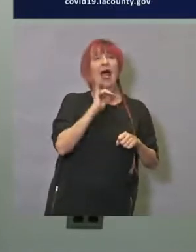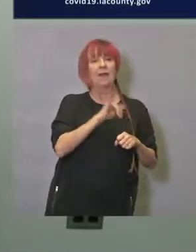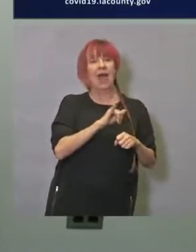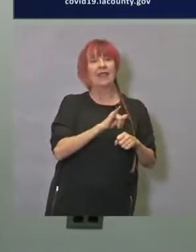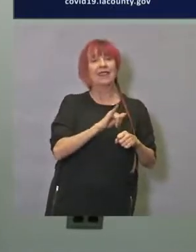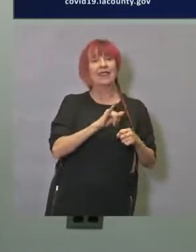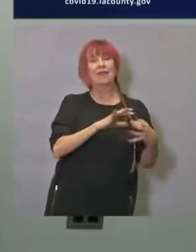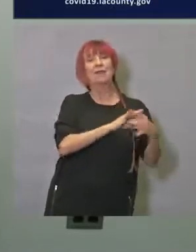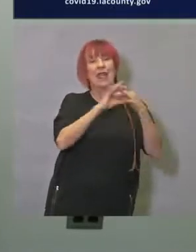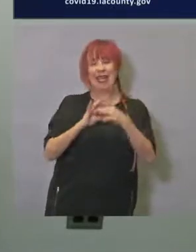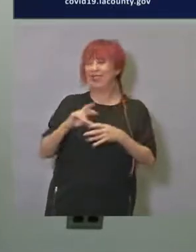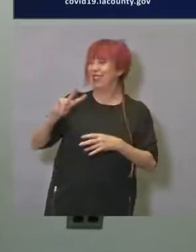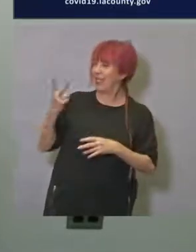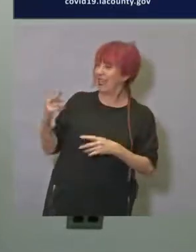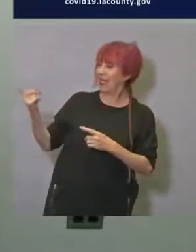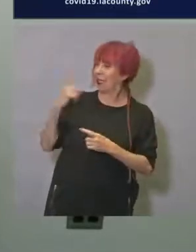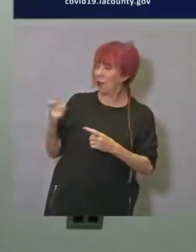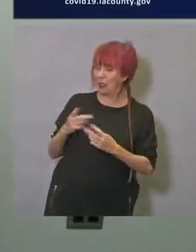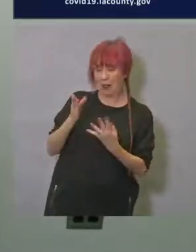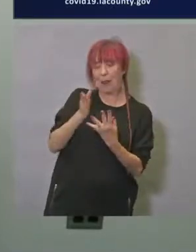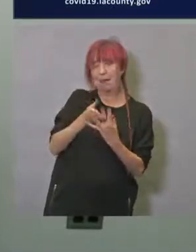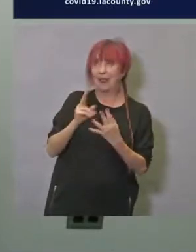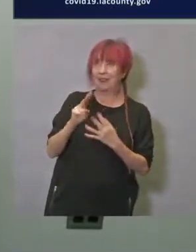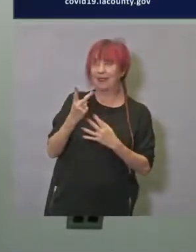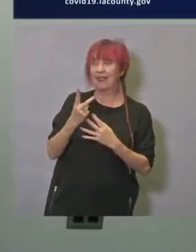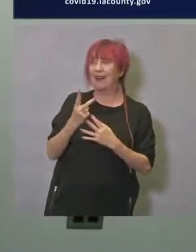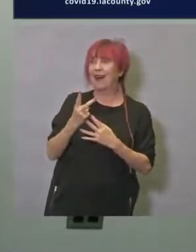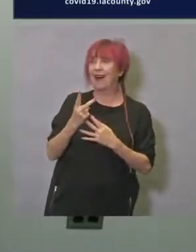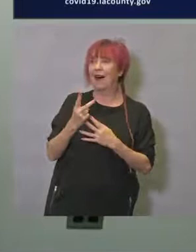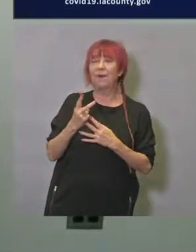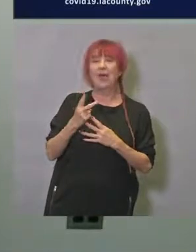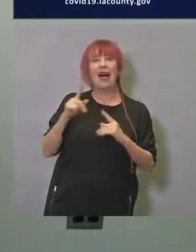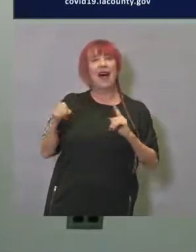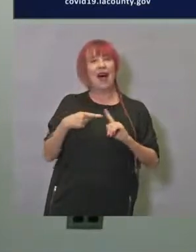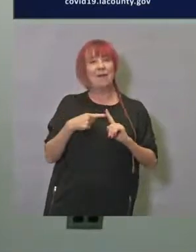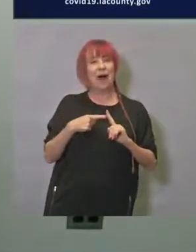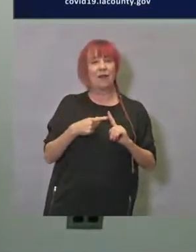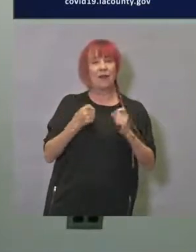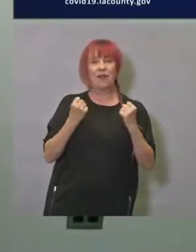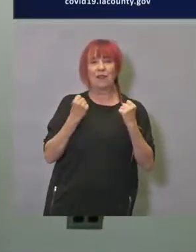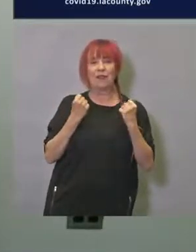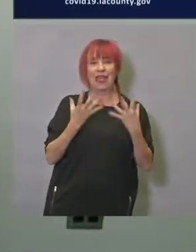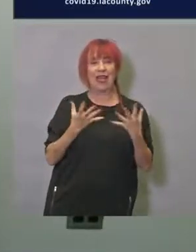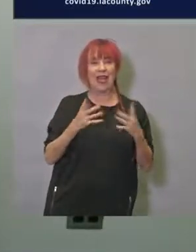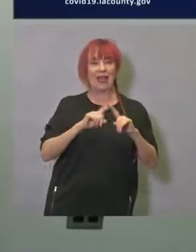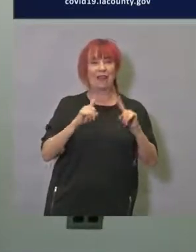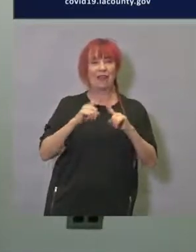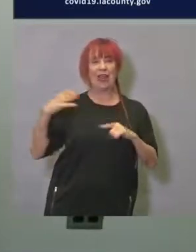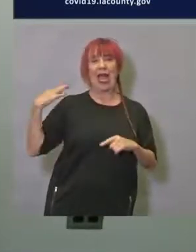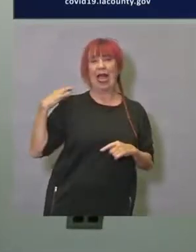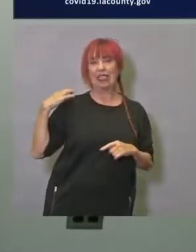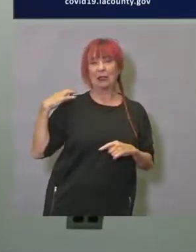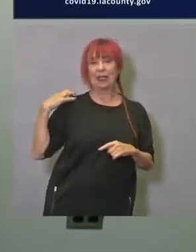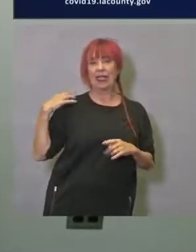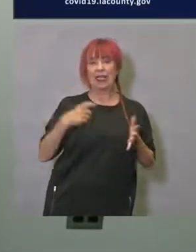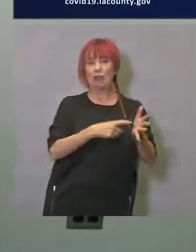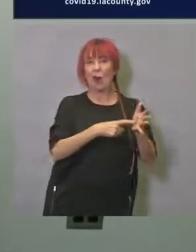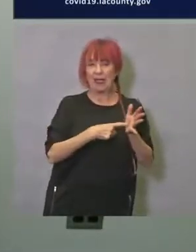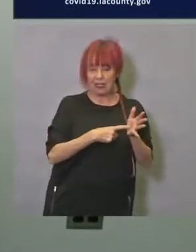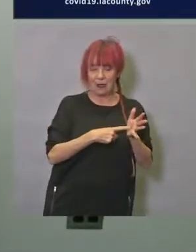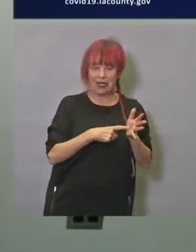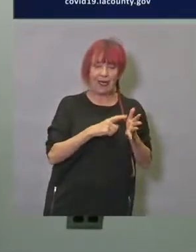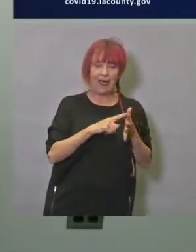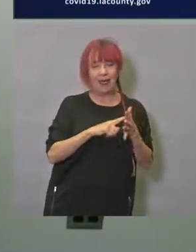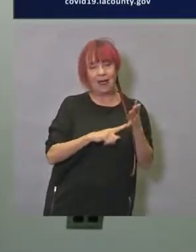to your second question, or your middle question, which was about, there's lots of different eligibility criteria,